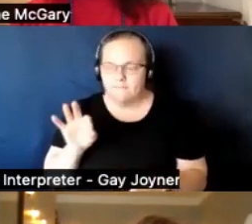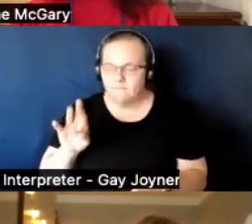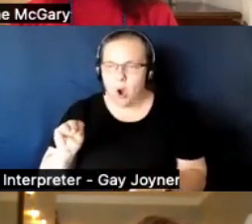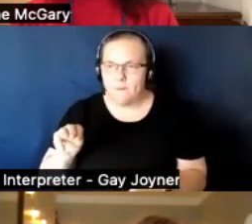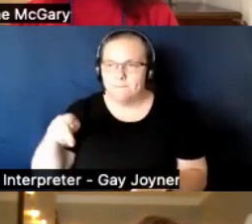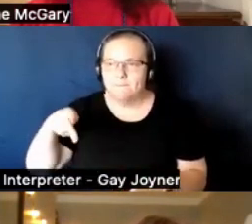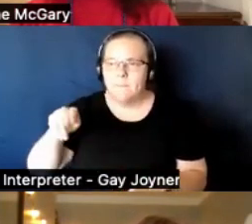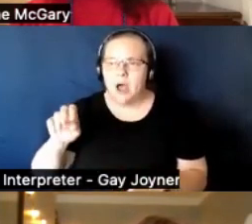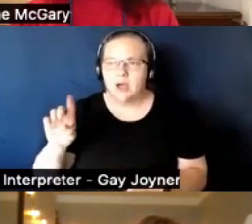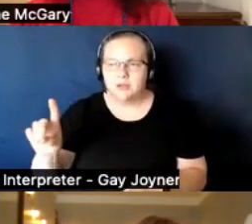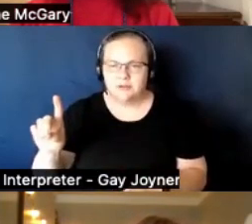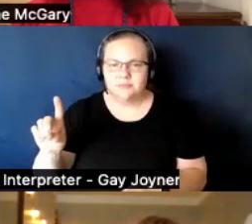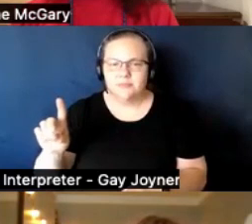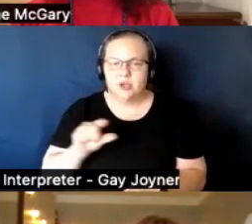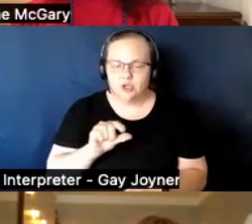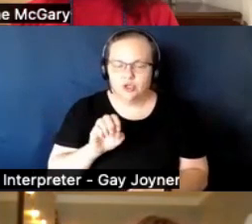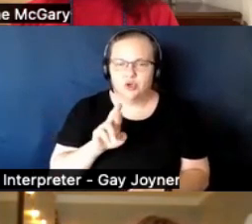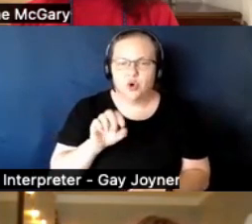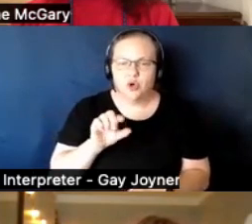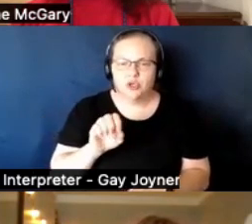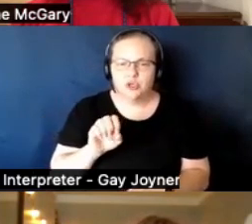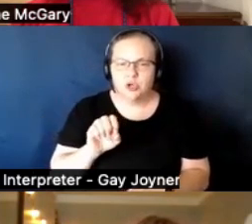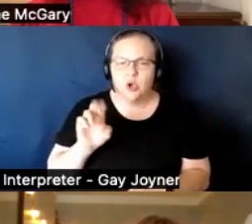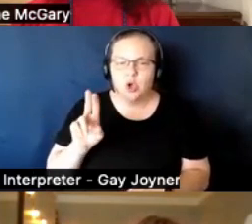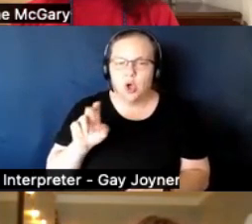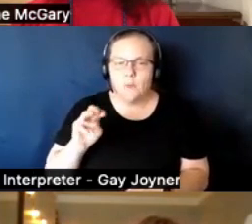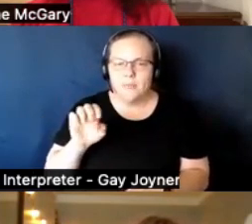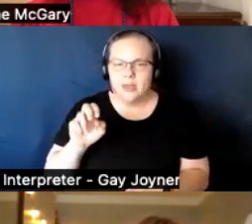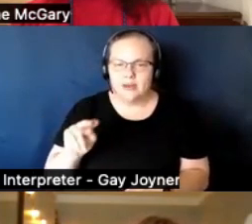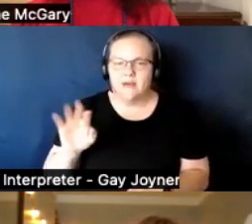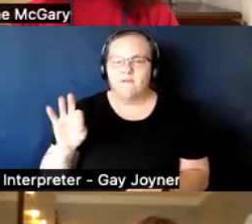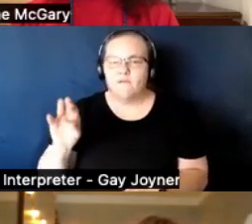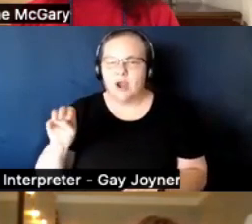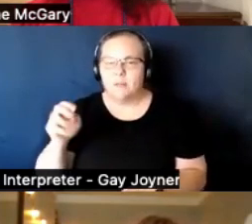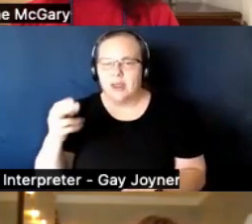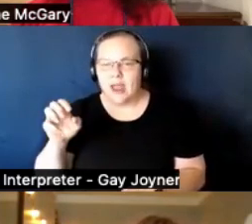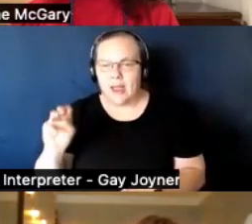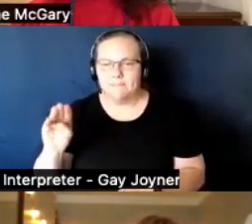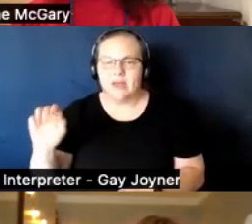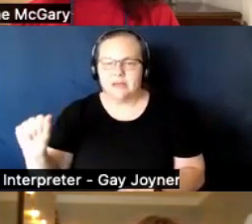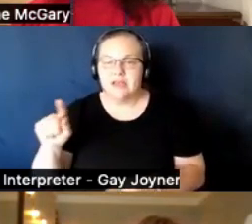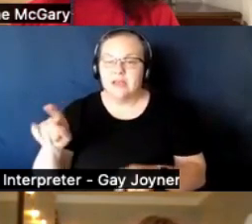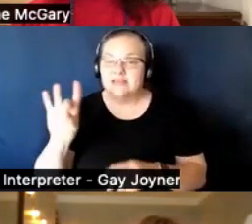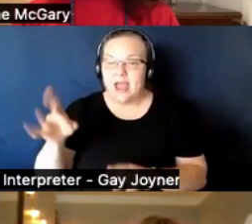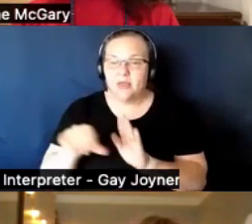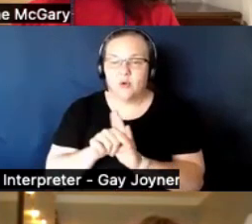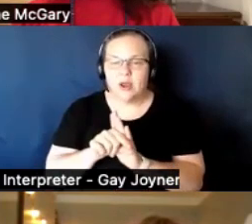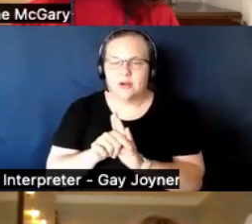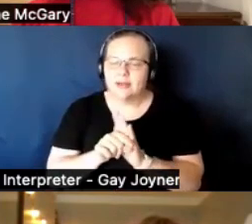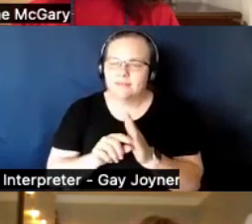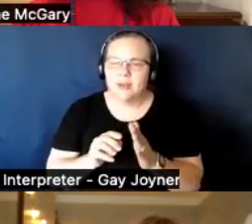George Allman of Framingham, Massachusetts. George is an 8th grader with a modern aesthetic and a growing passion